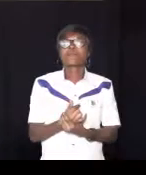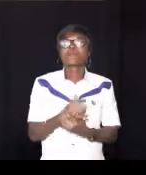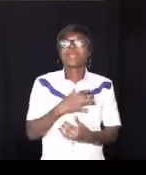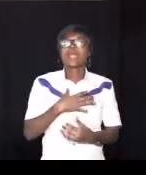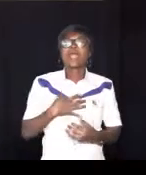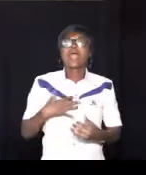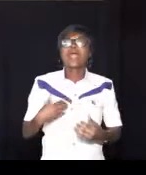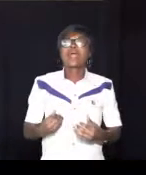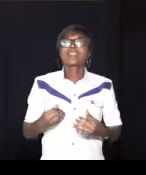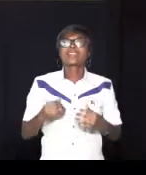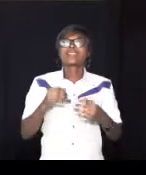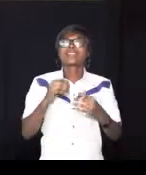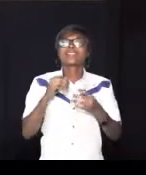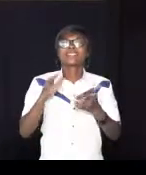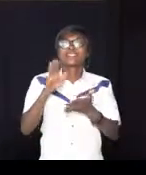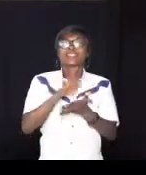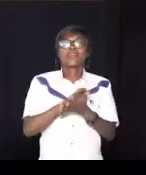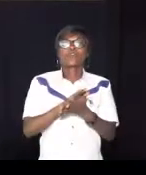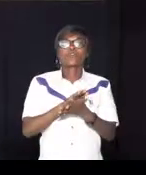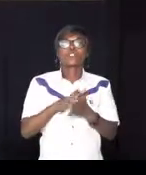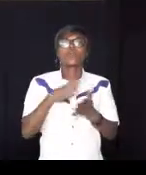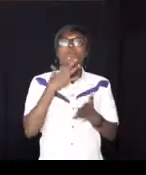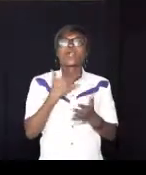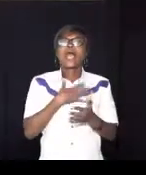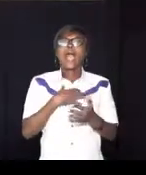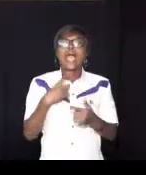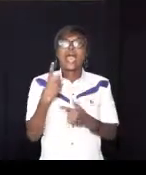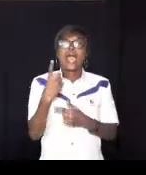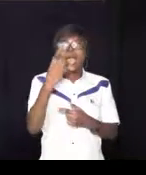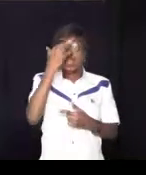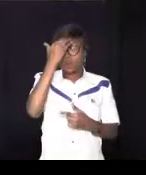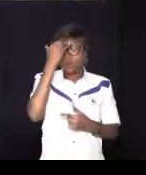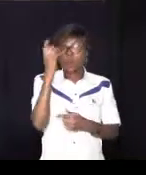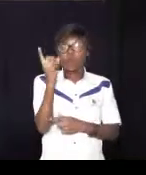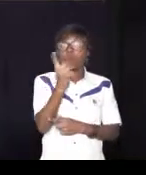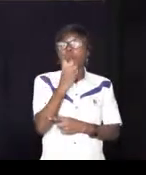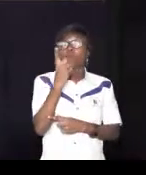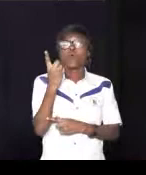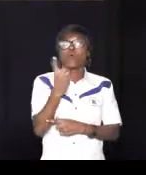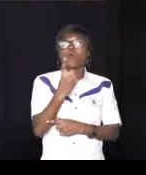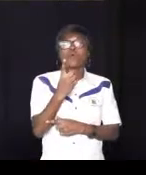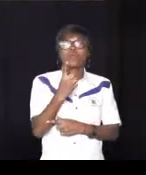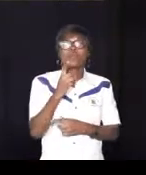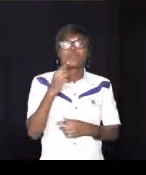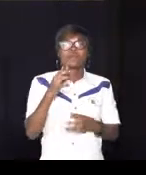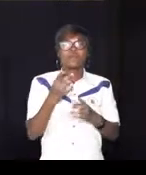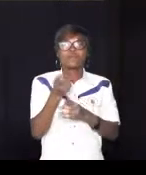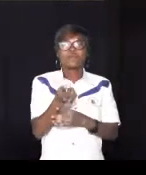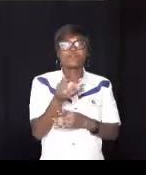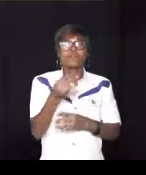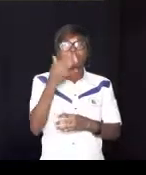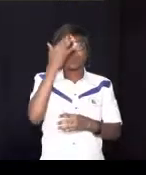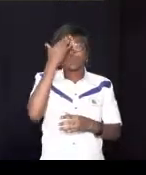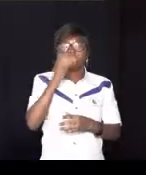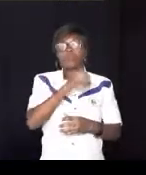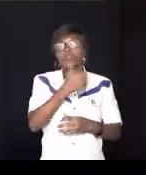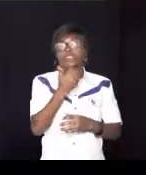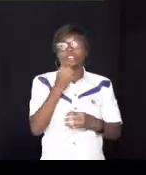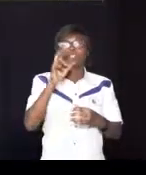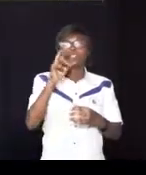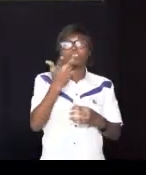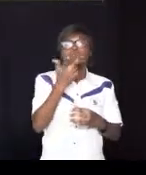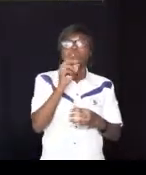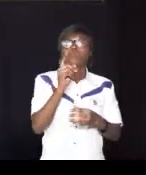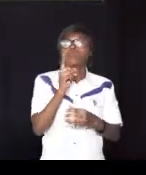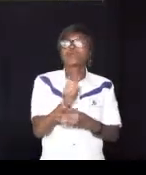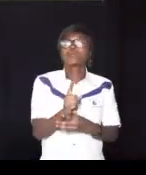primary colors and secondary colors, but I know only few of you are aware of complementary colors. But we